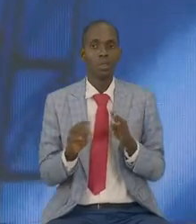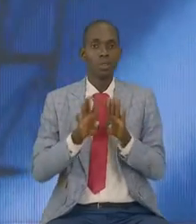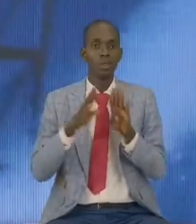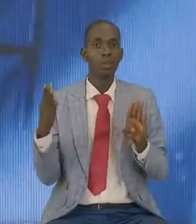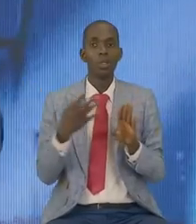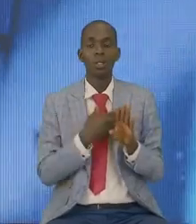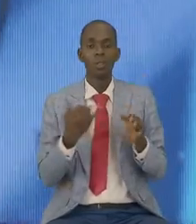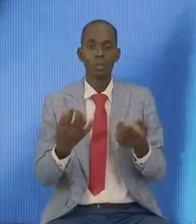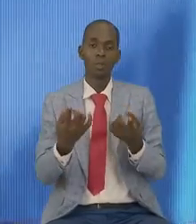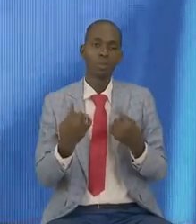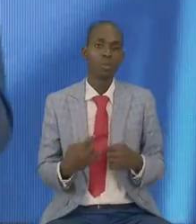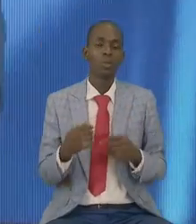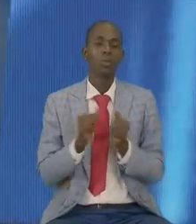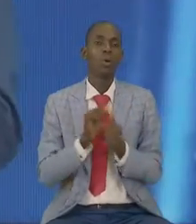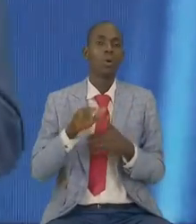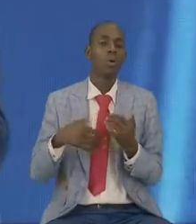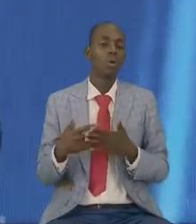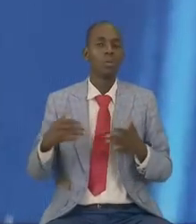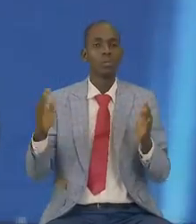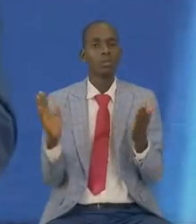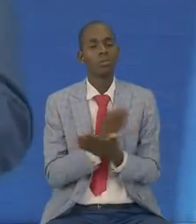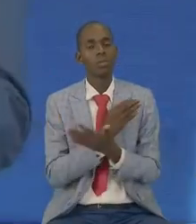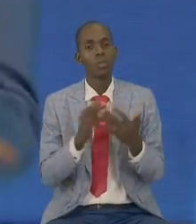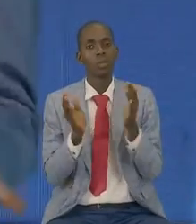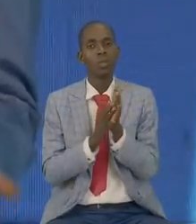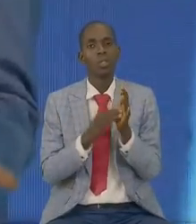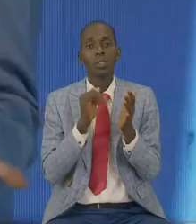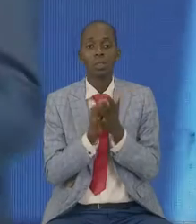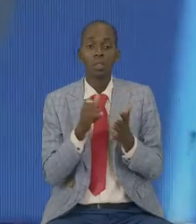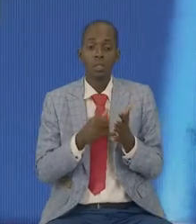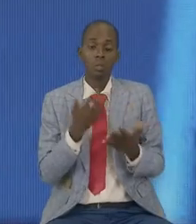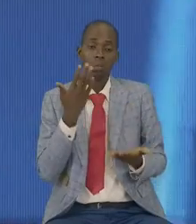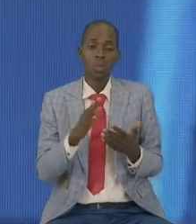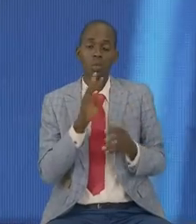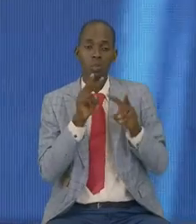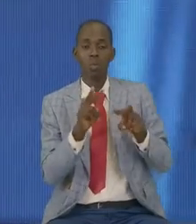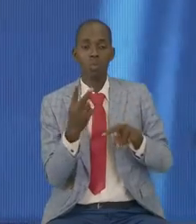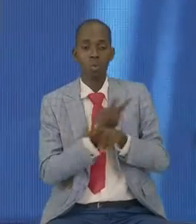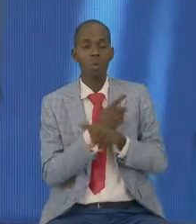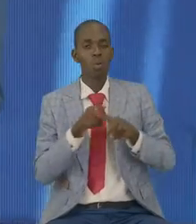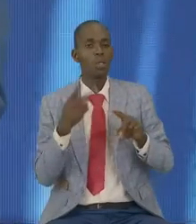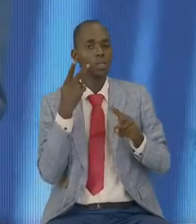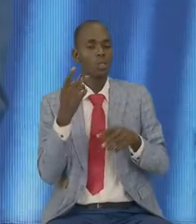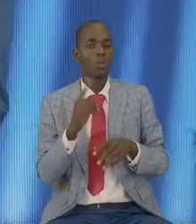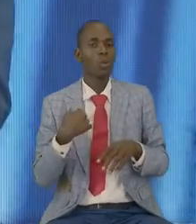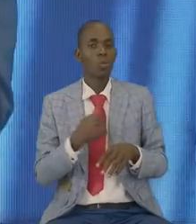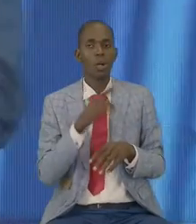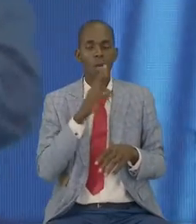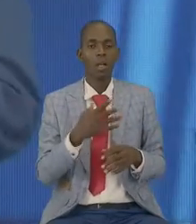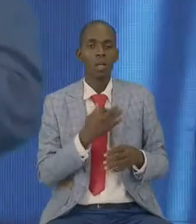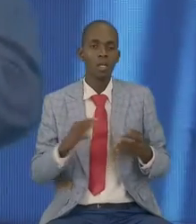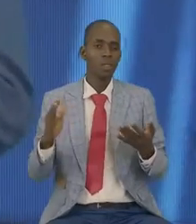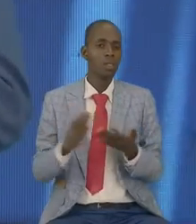praises and you are singing to the Lord and you say, it could be worse, but look at where we are, and you are singing to the